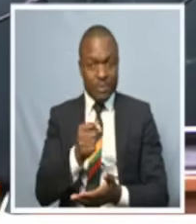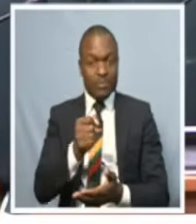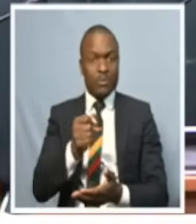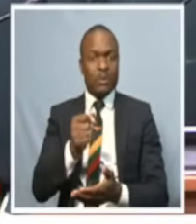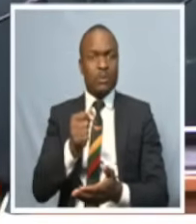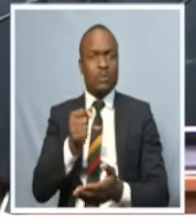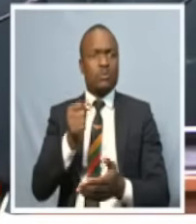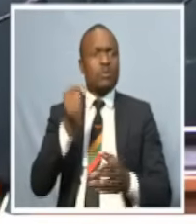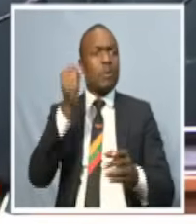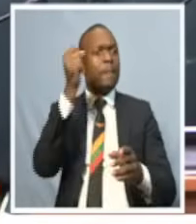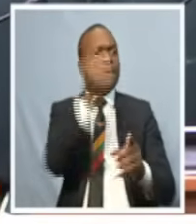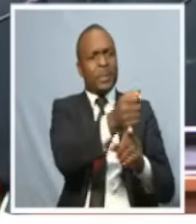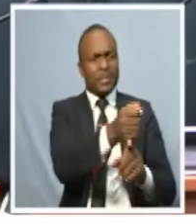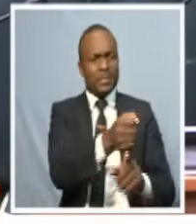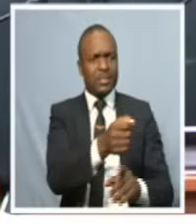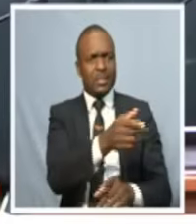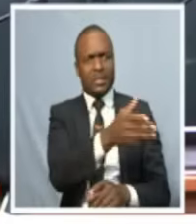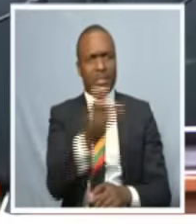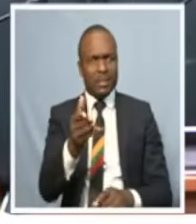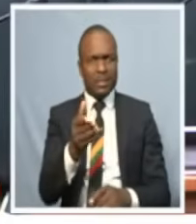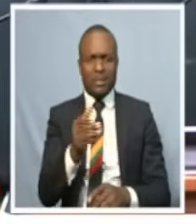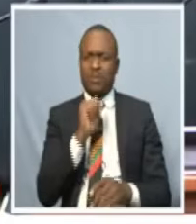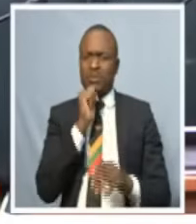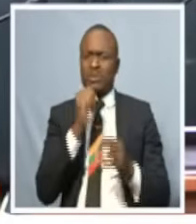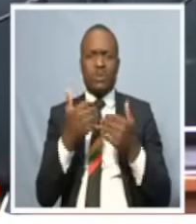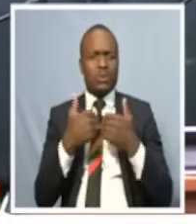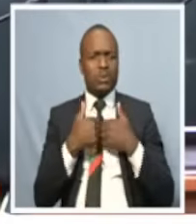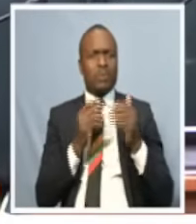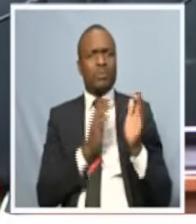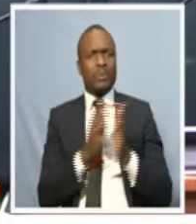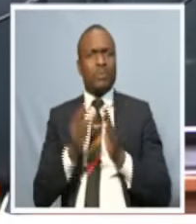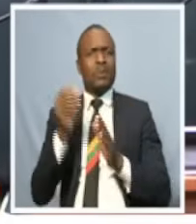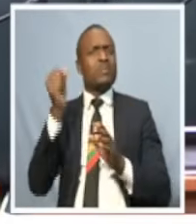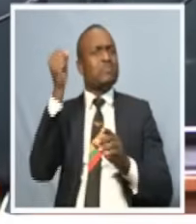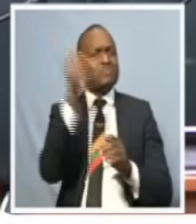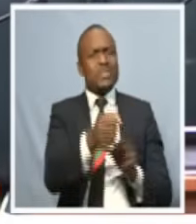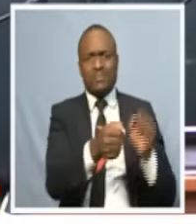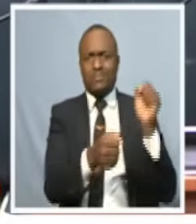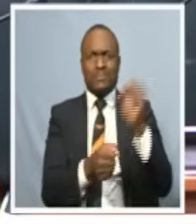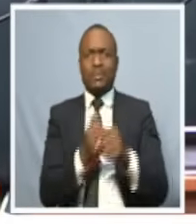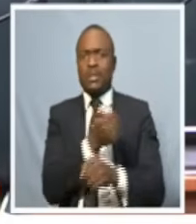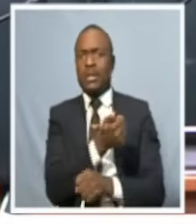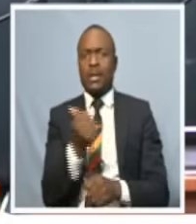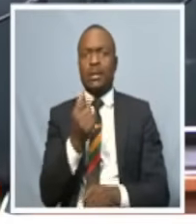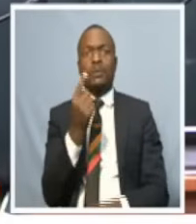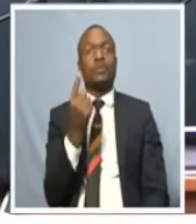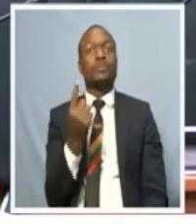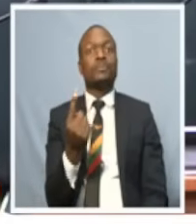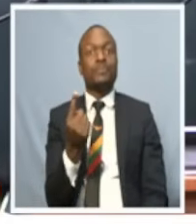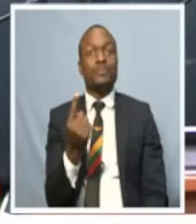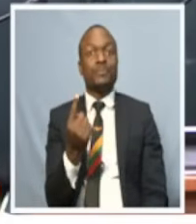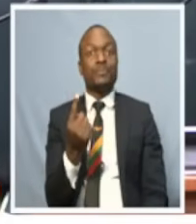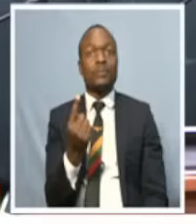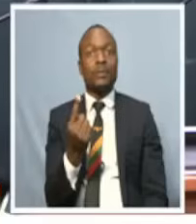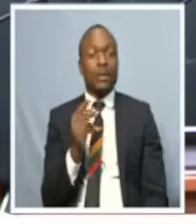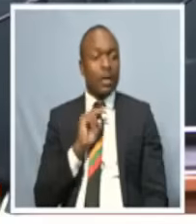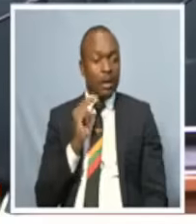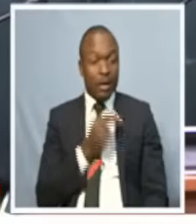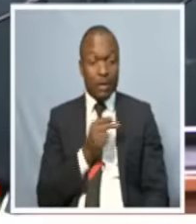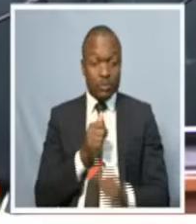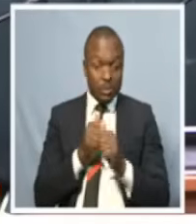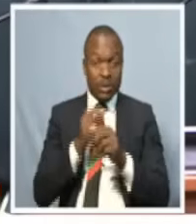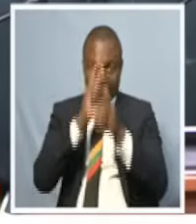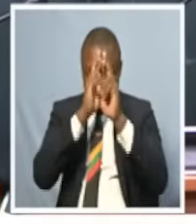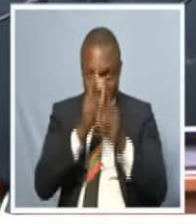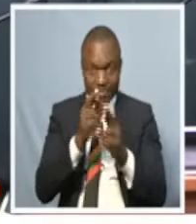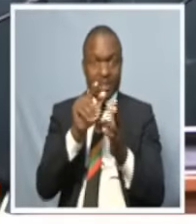beat them. We have no intention of beating anybody. We are law-abiding,